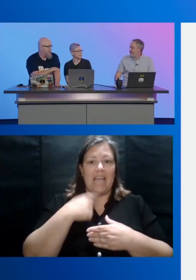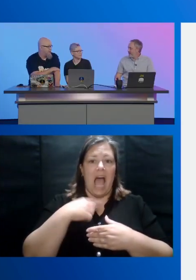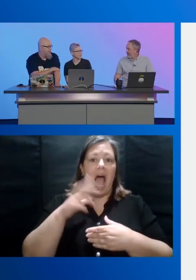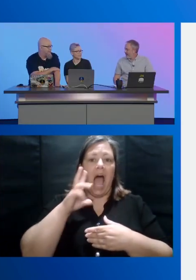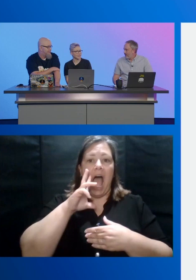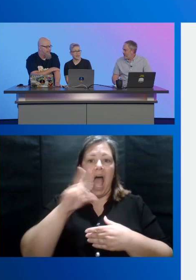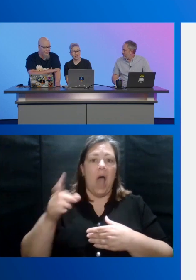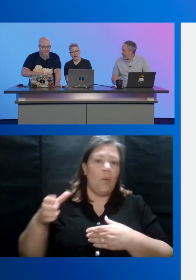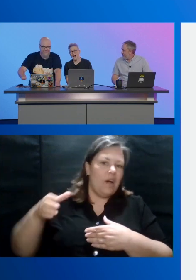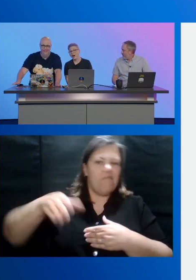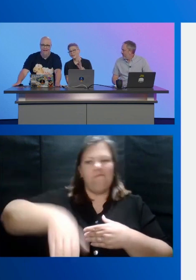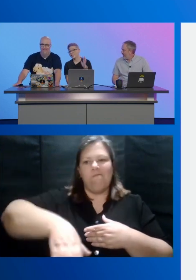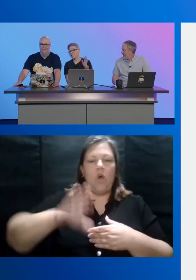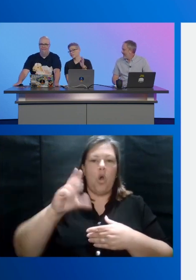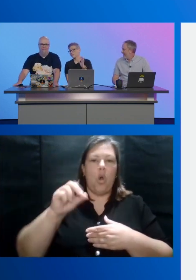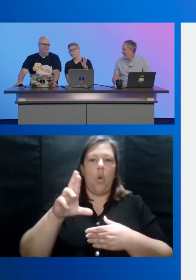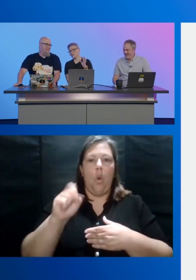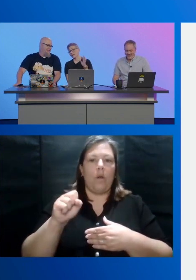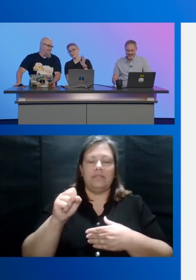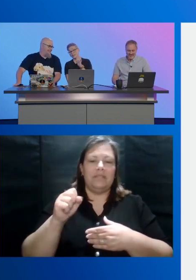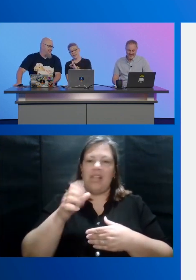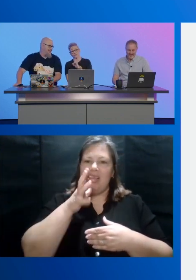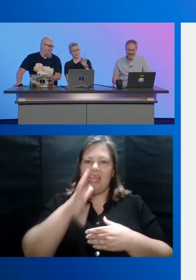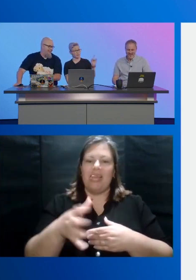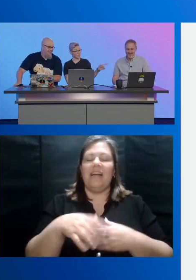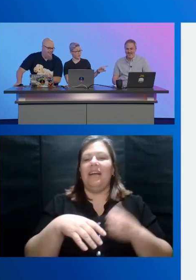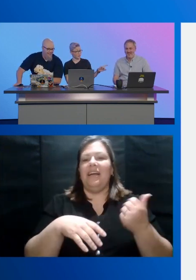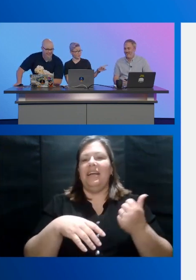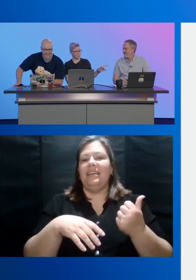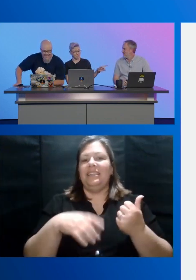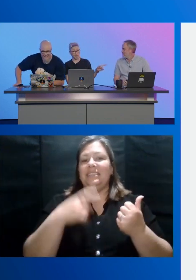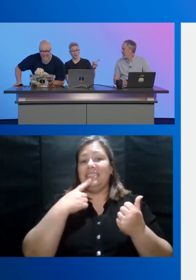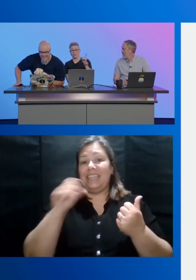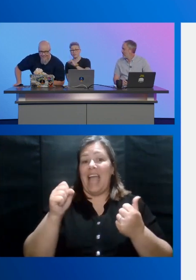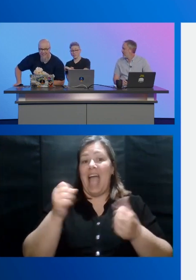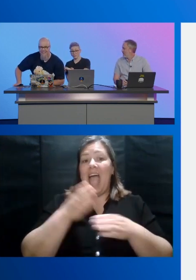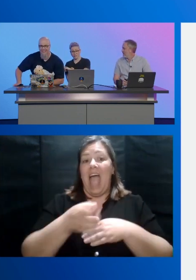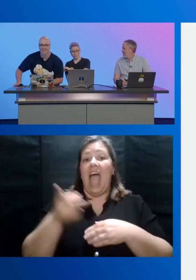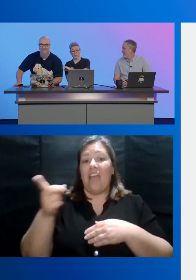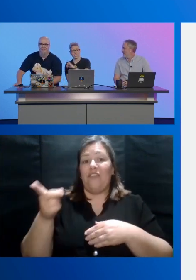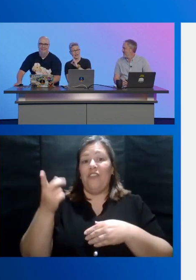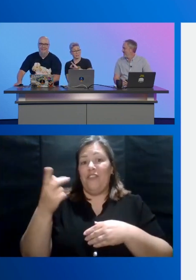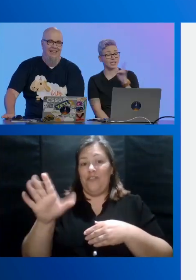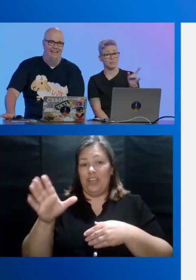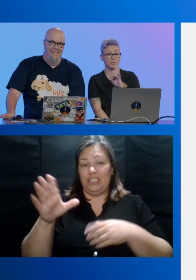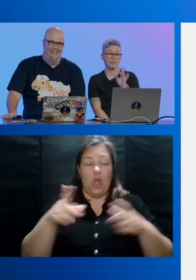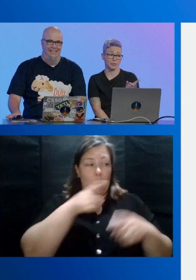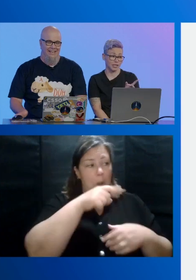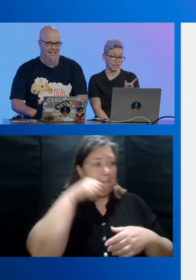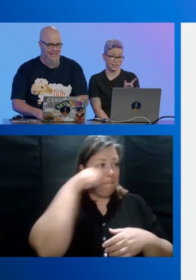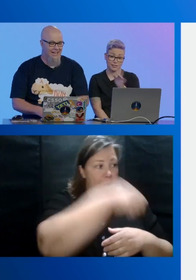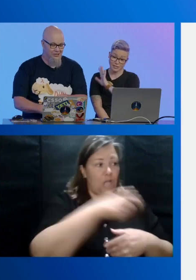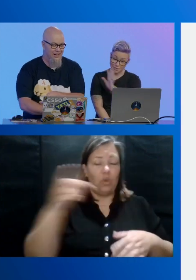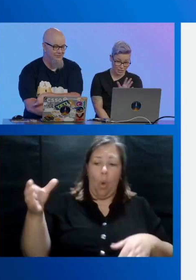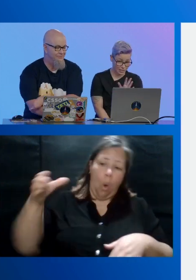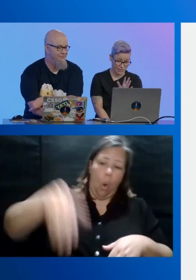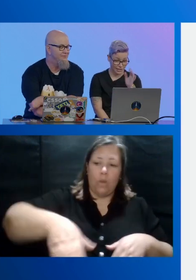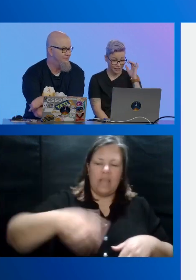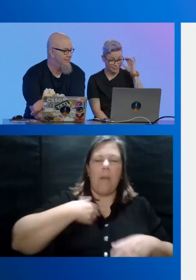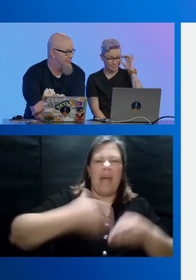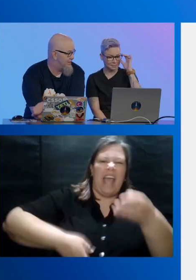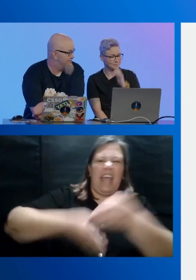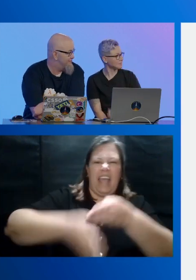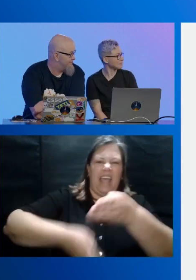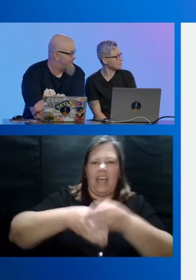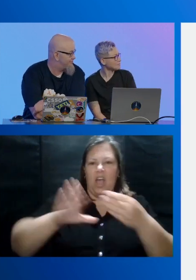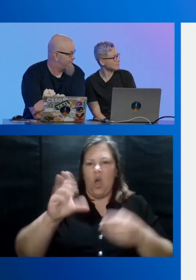Yeah, I'd hold it for you. I'd like to jump in here and like after you're done holding CORS down, you're done punching it. I'm going to come in with a few kicks. That's and right. I'm just going to say